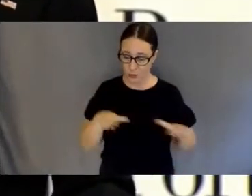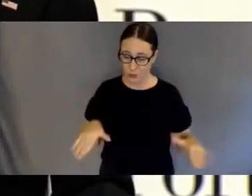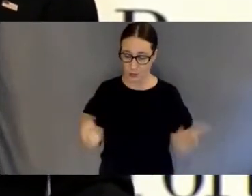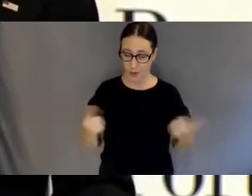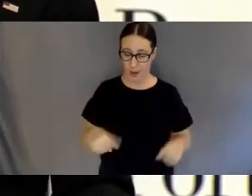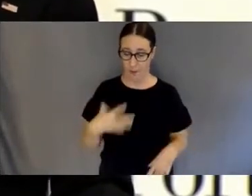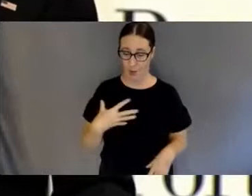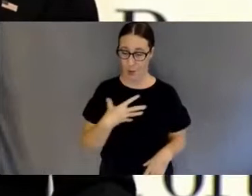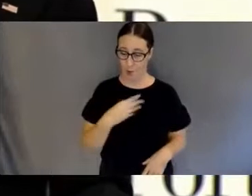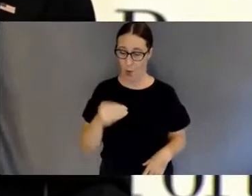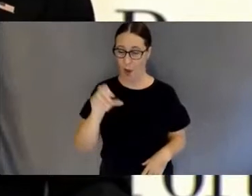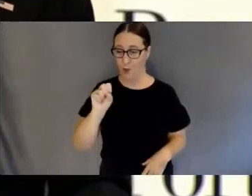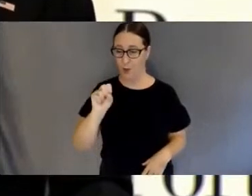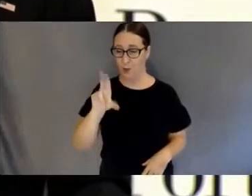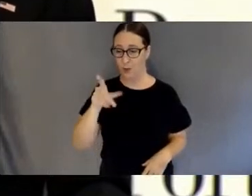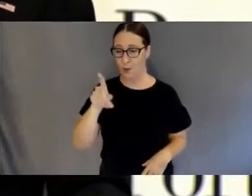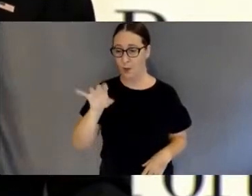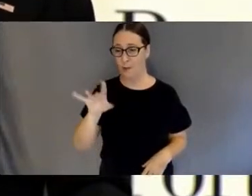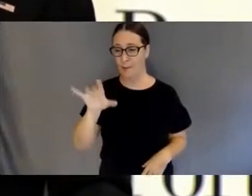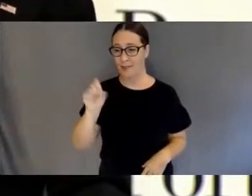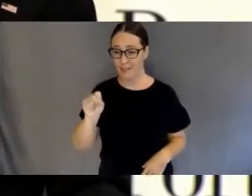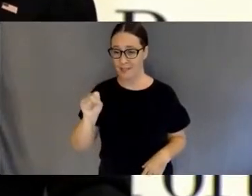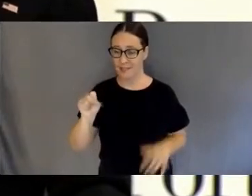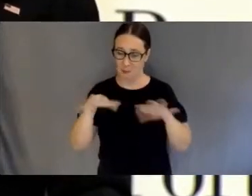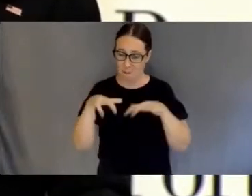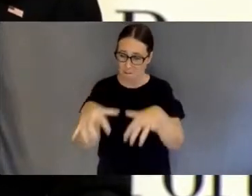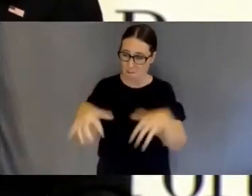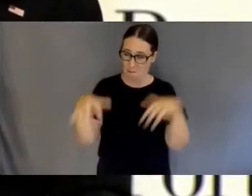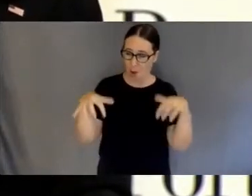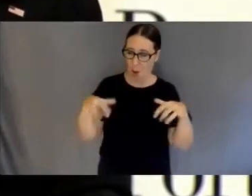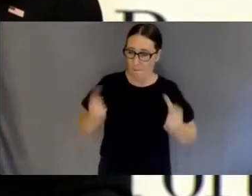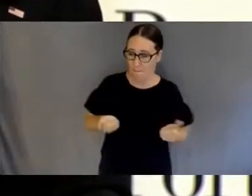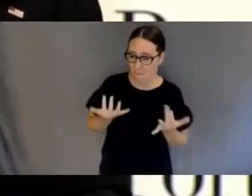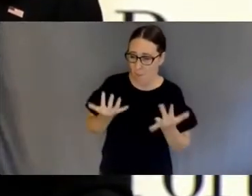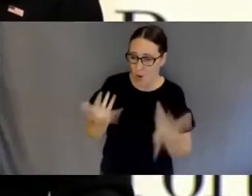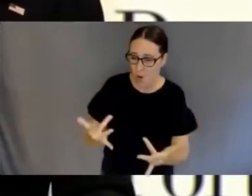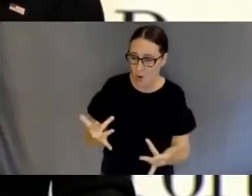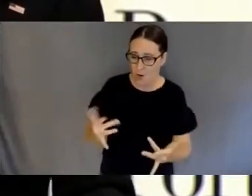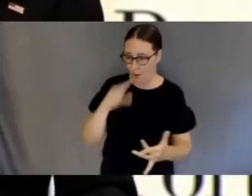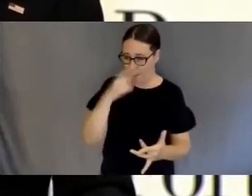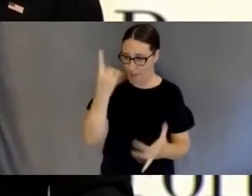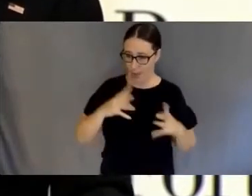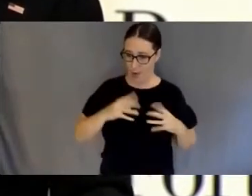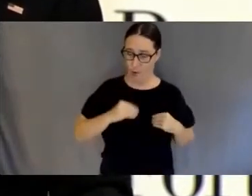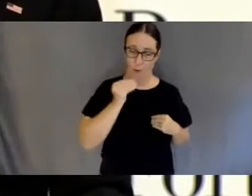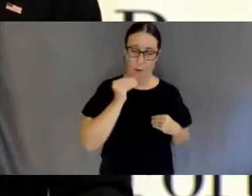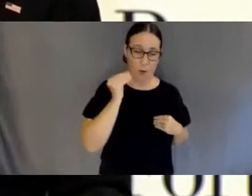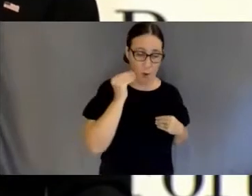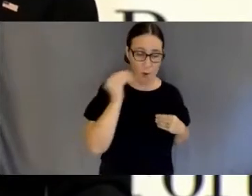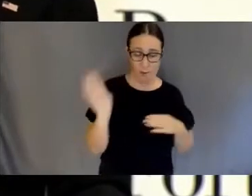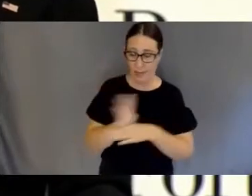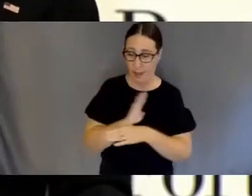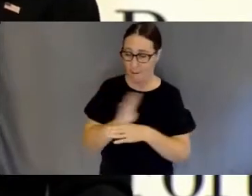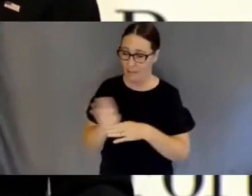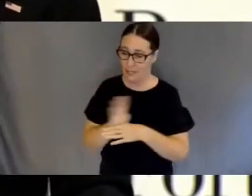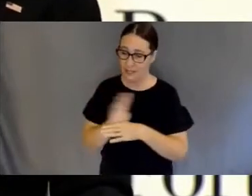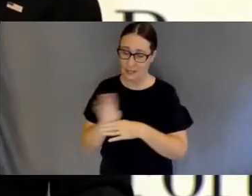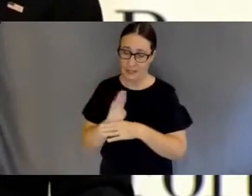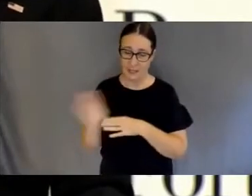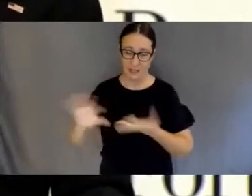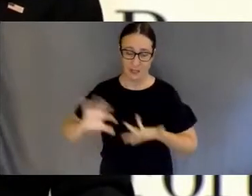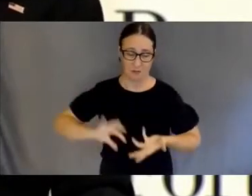supremacist mob burned down Black-owned homes and businesses and decimated the